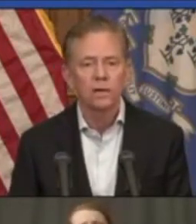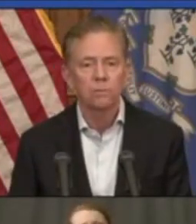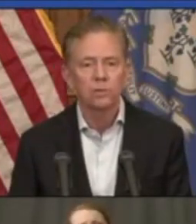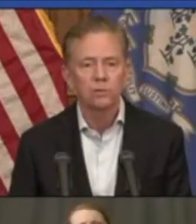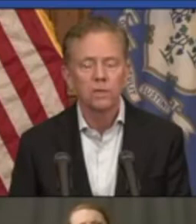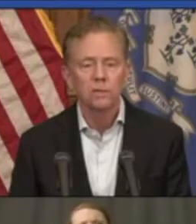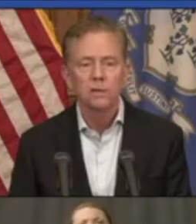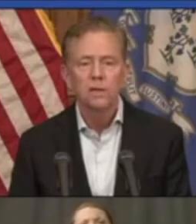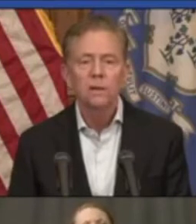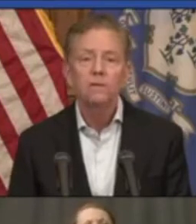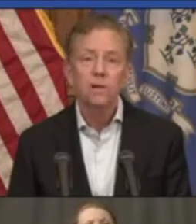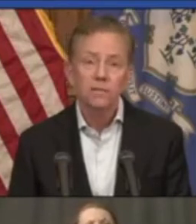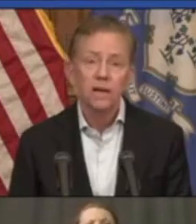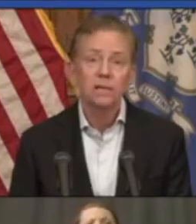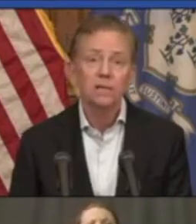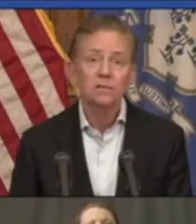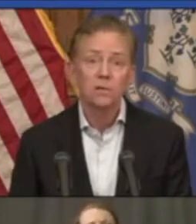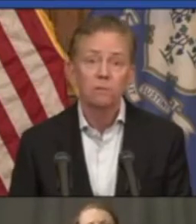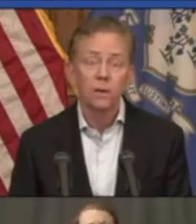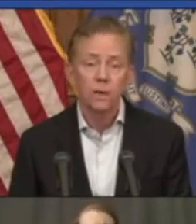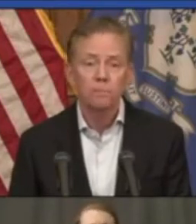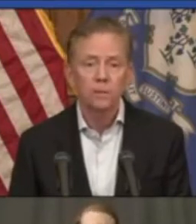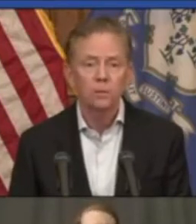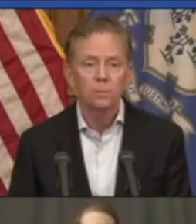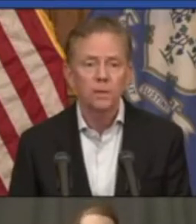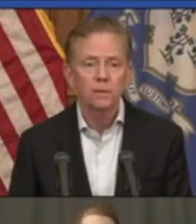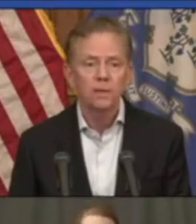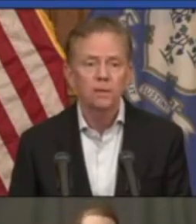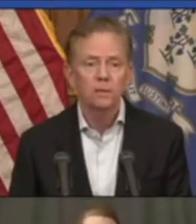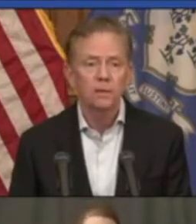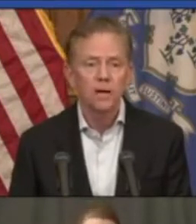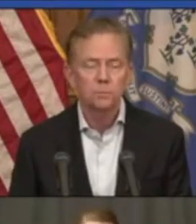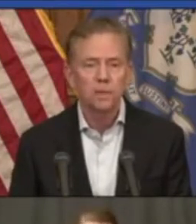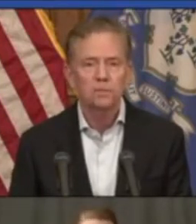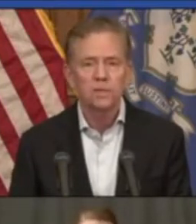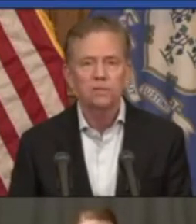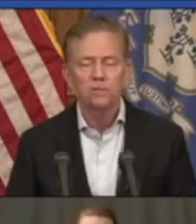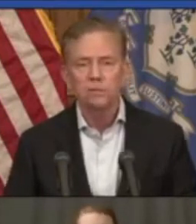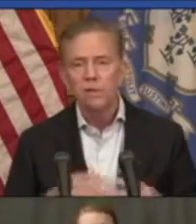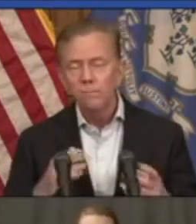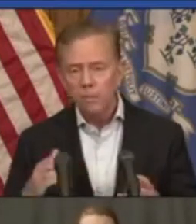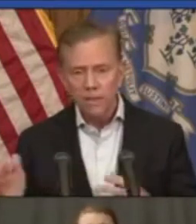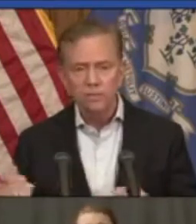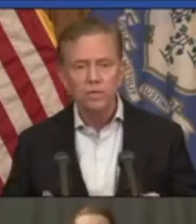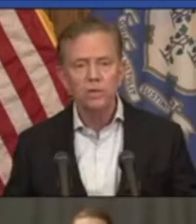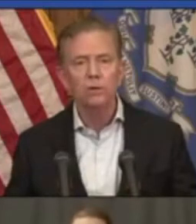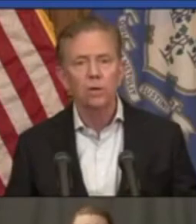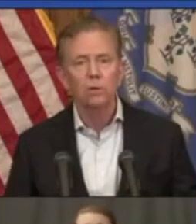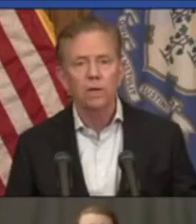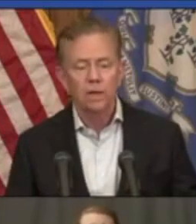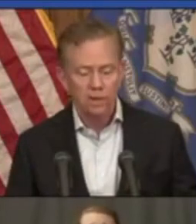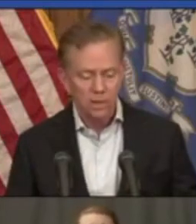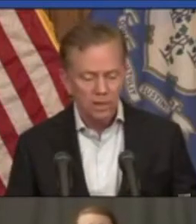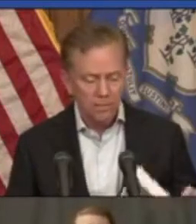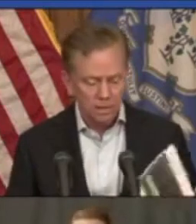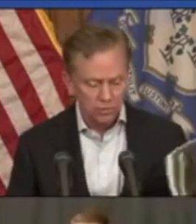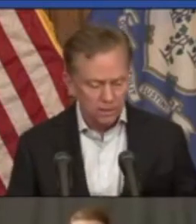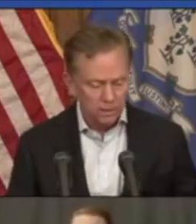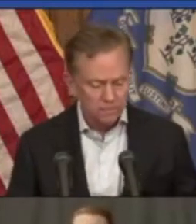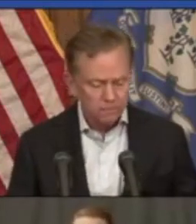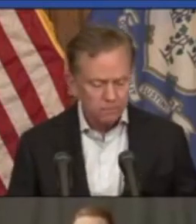downward trend. Fatalities went up a little bit, and hospitalizations continue to go down, a key